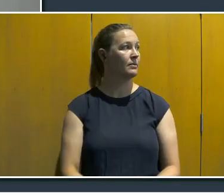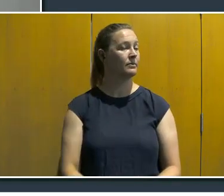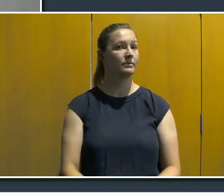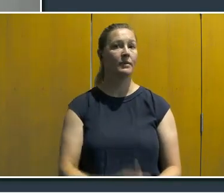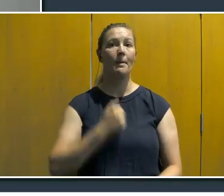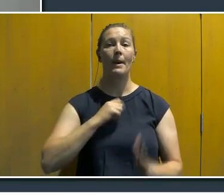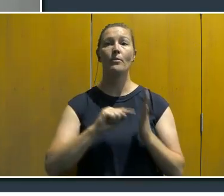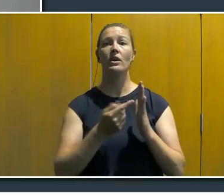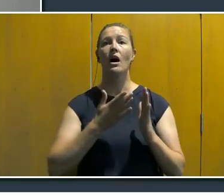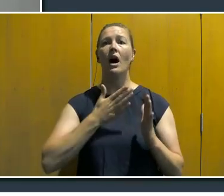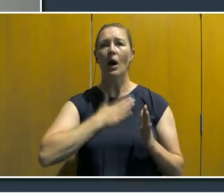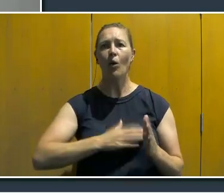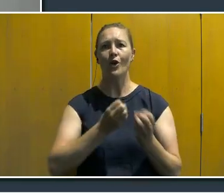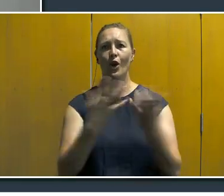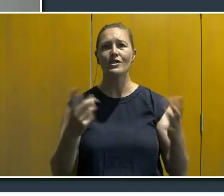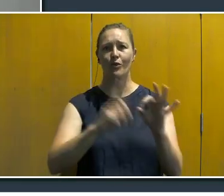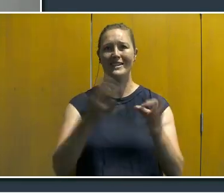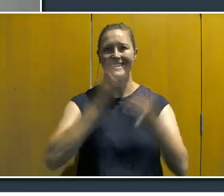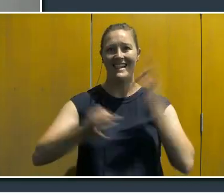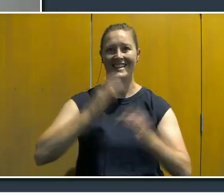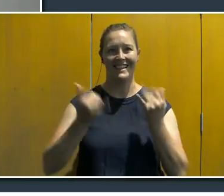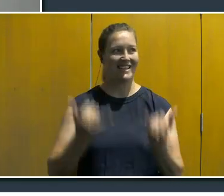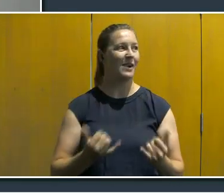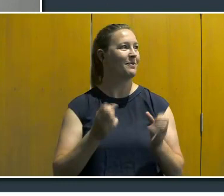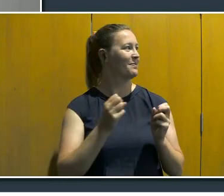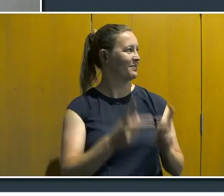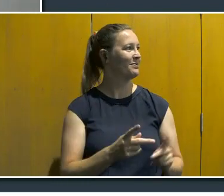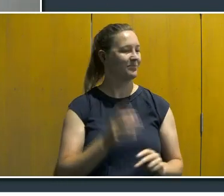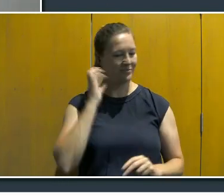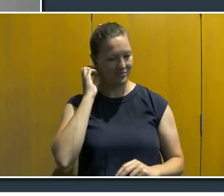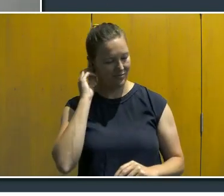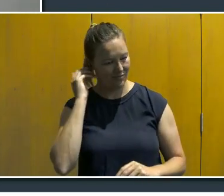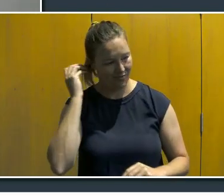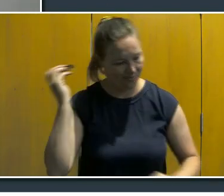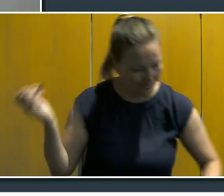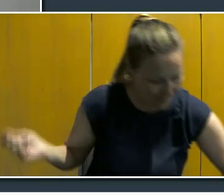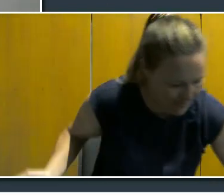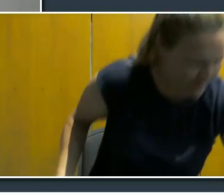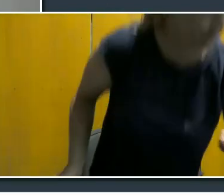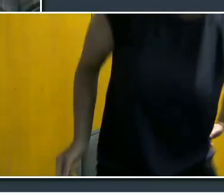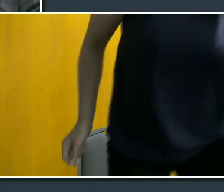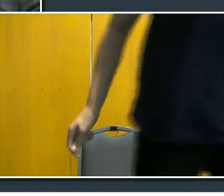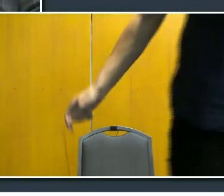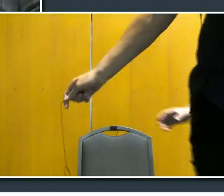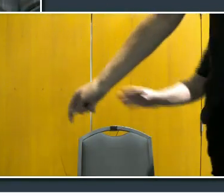That's my point. I would like lots of questions now. Thank you very much, Dermot. Now, first of all, I will pass across